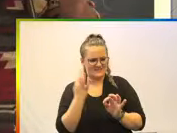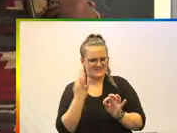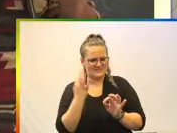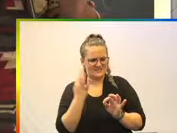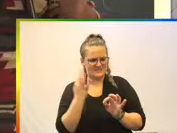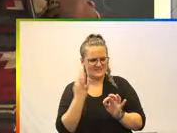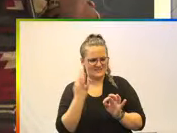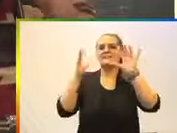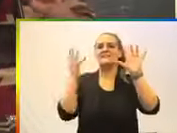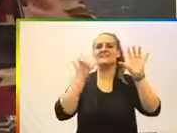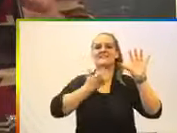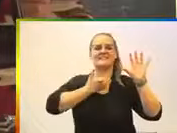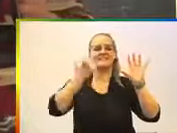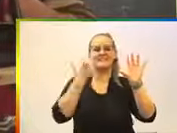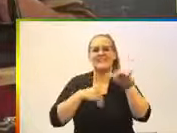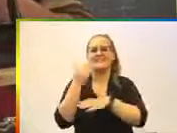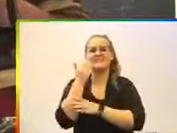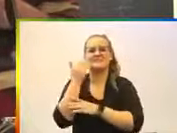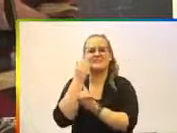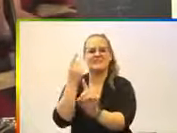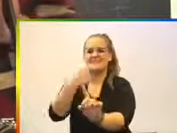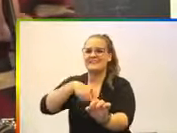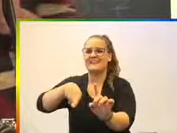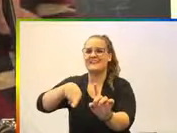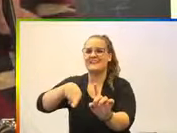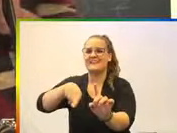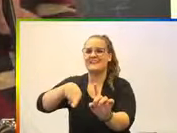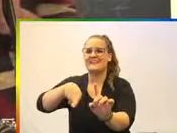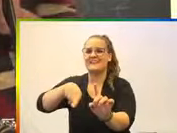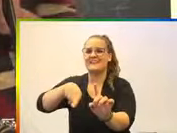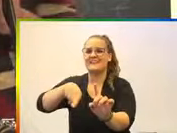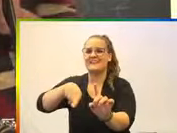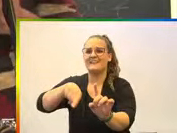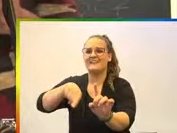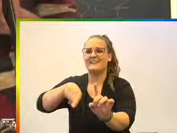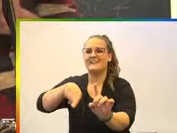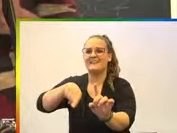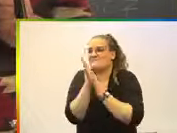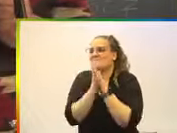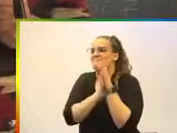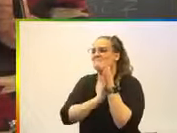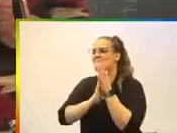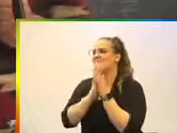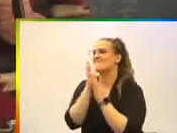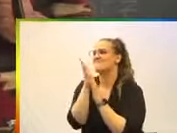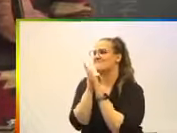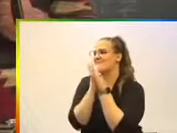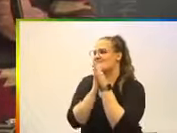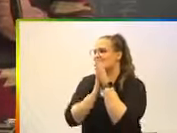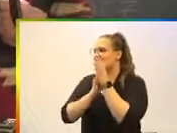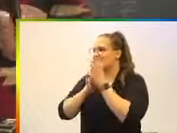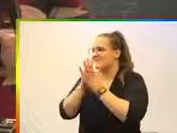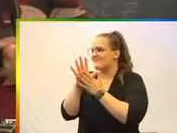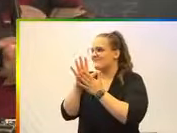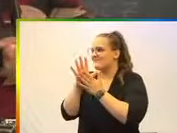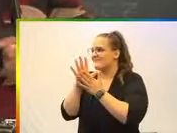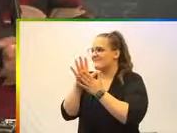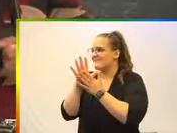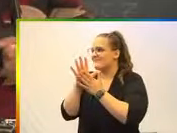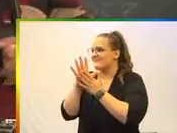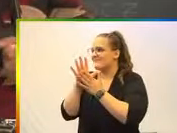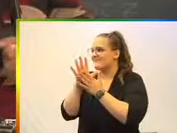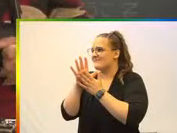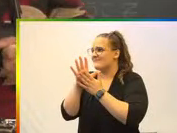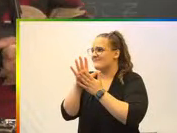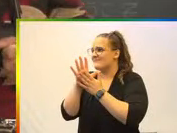you most dearly prized, I'm eager to employ. You said that